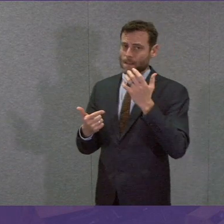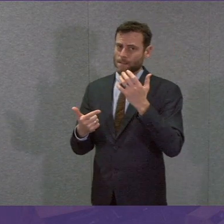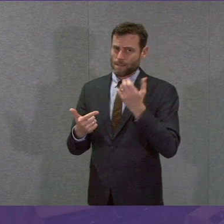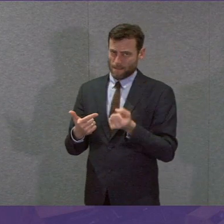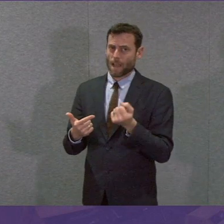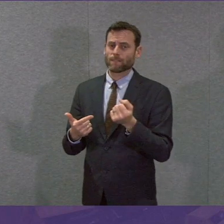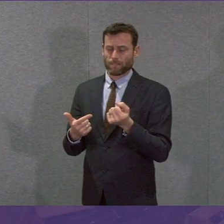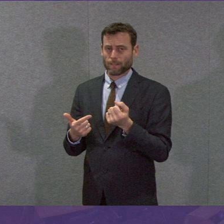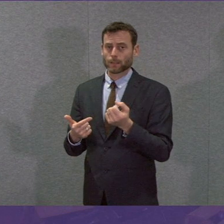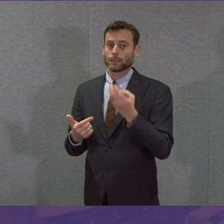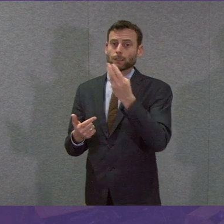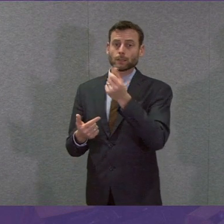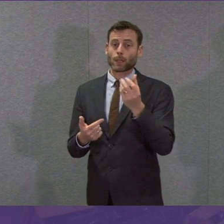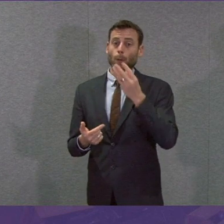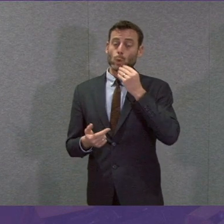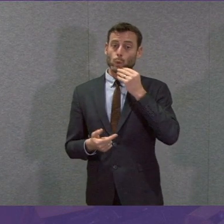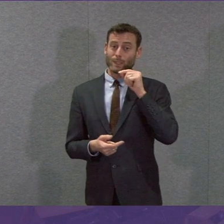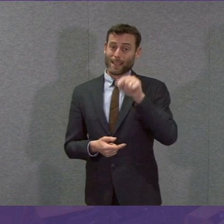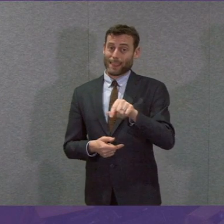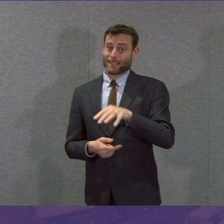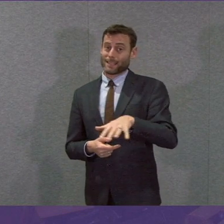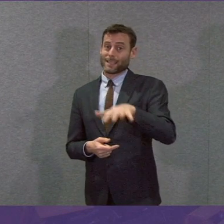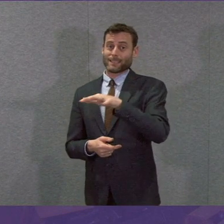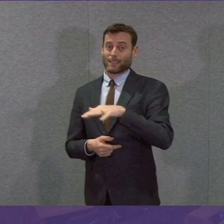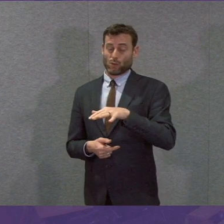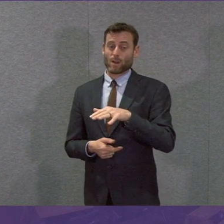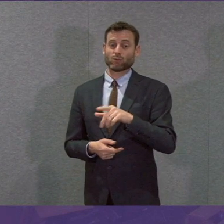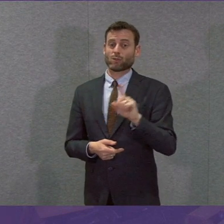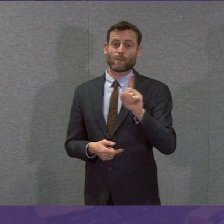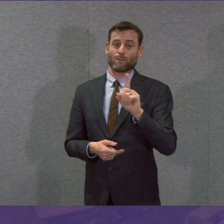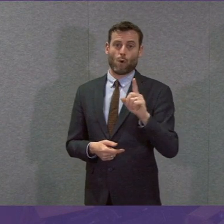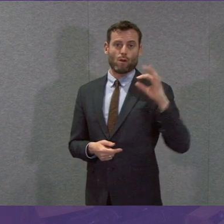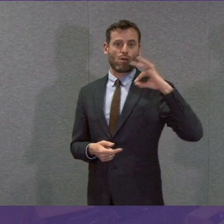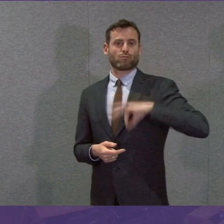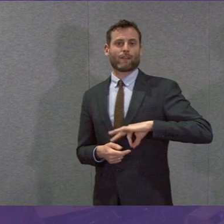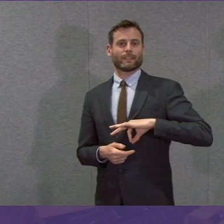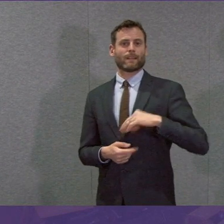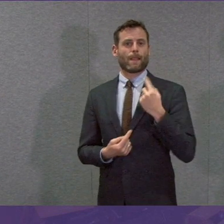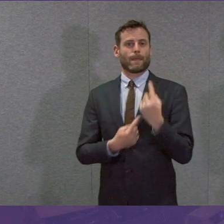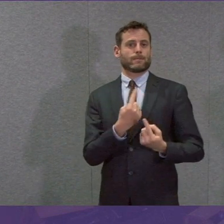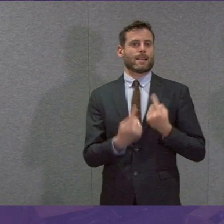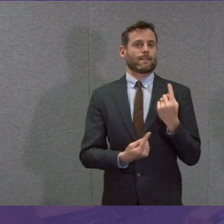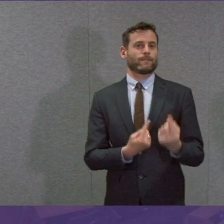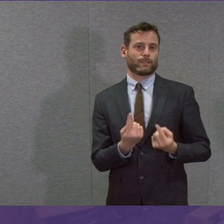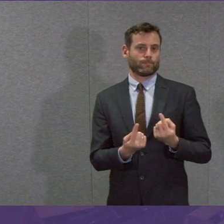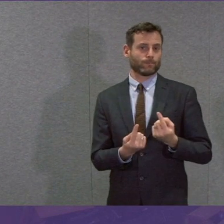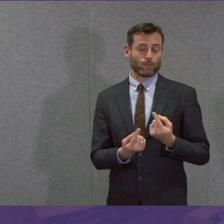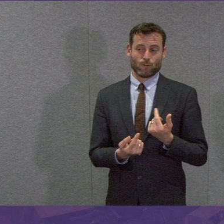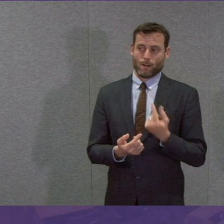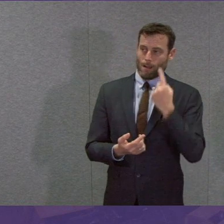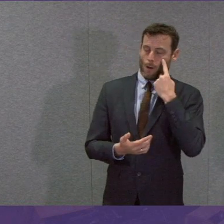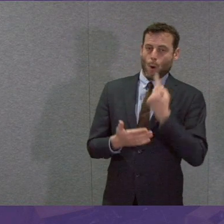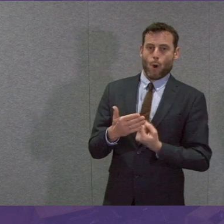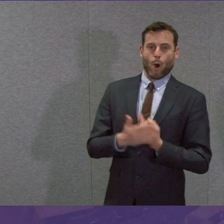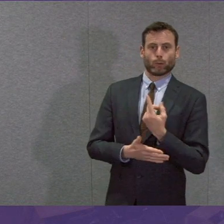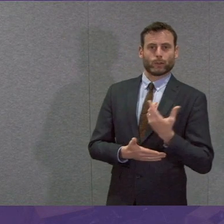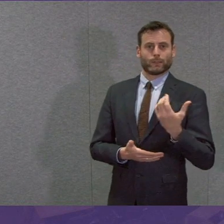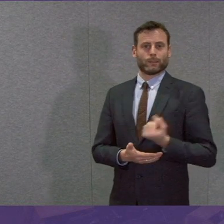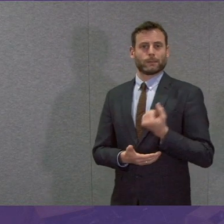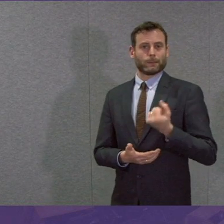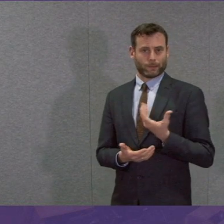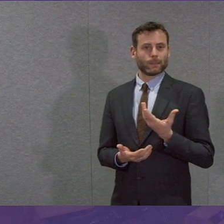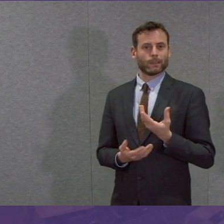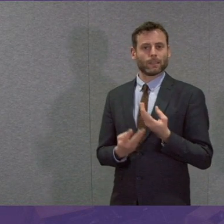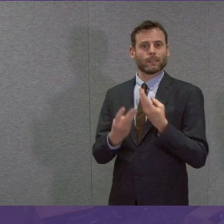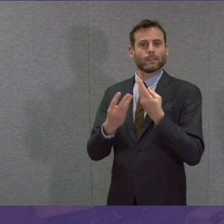this situation in order to cash in on a crisis. We've seen that with some charges,